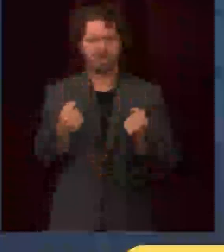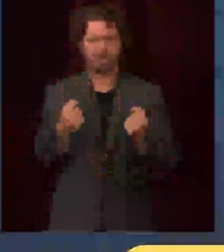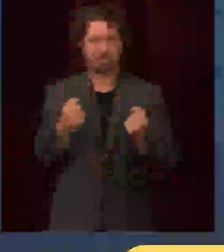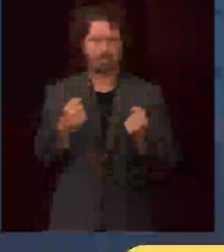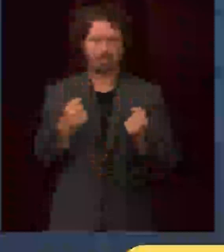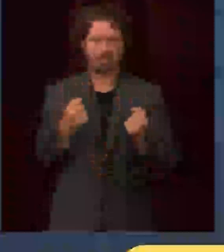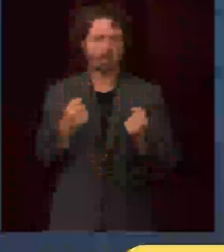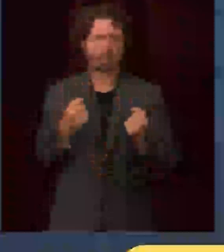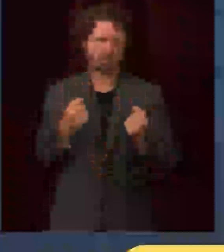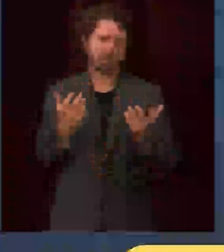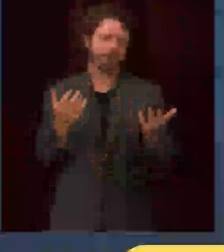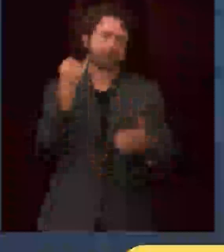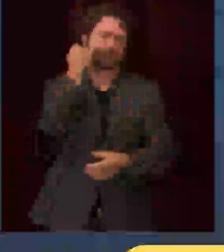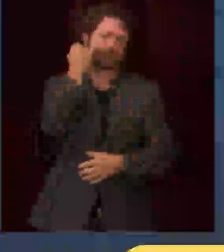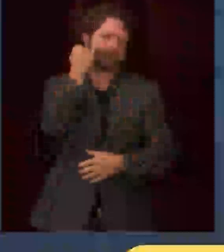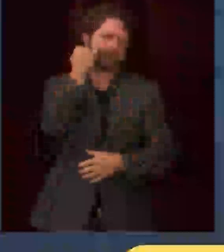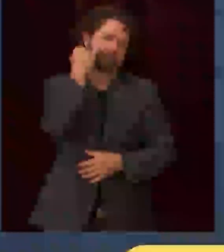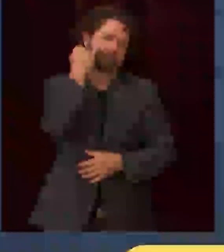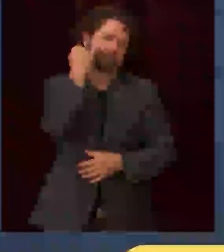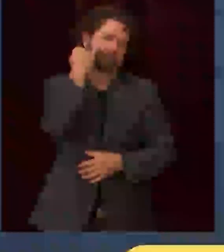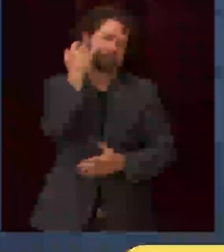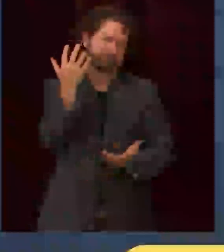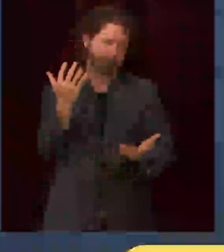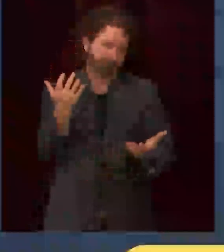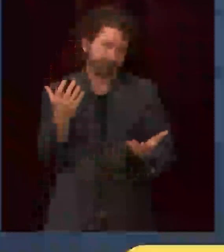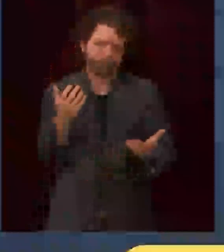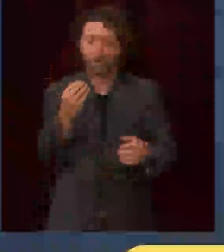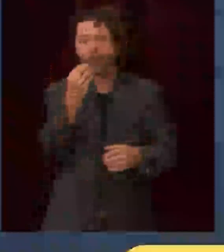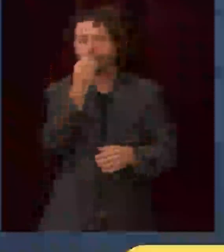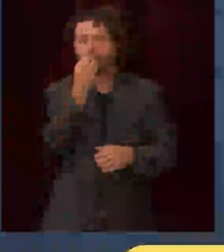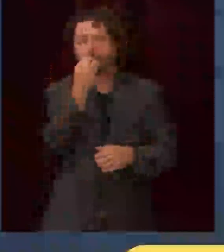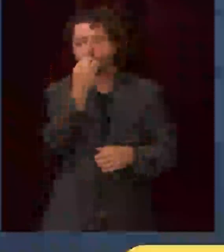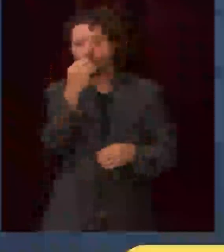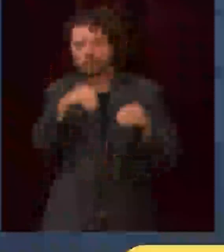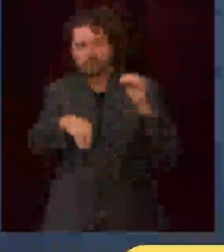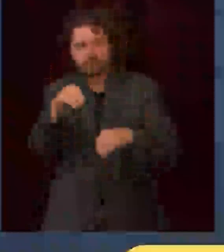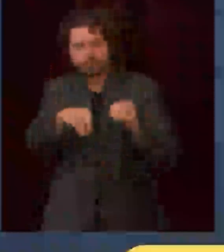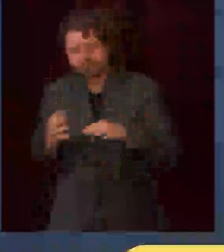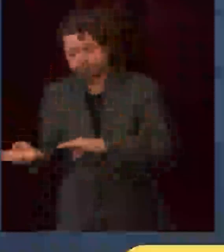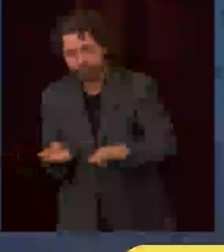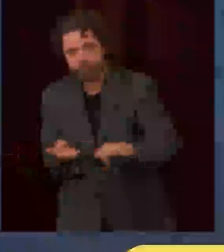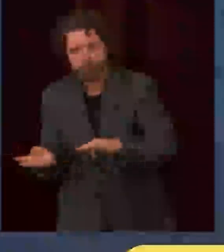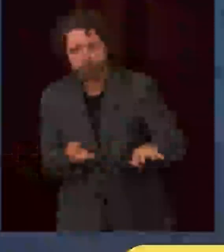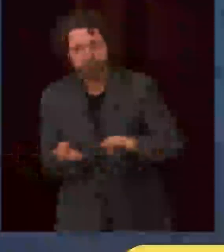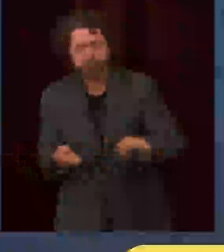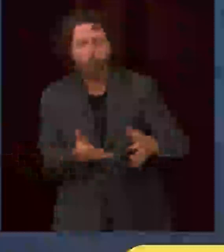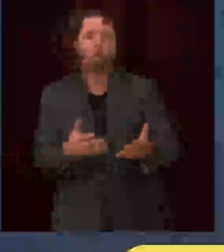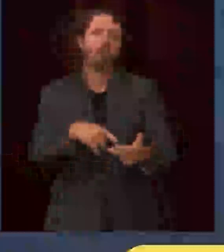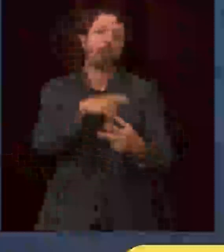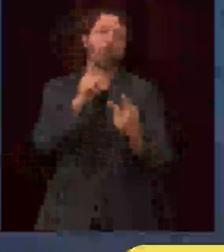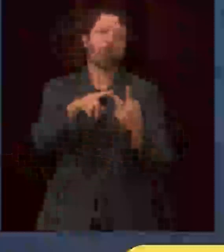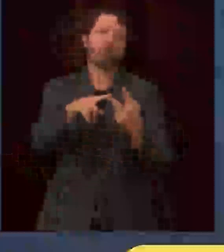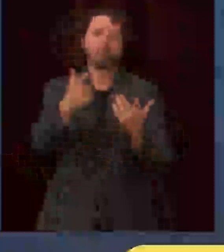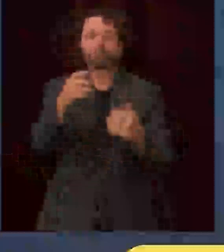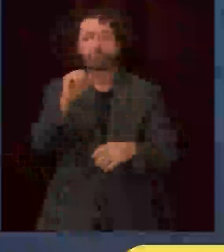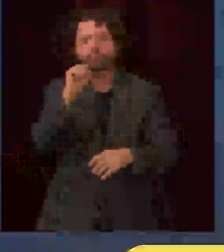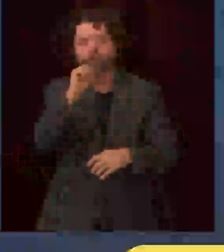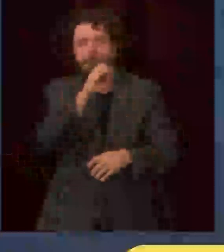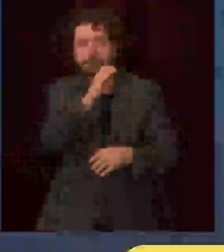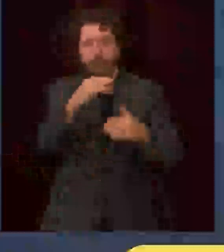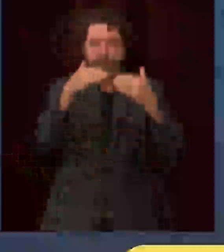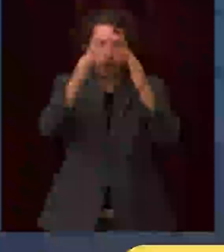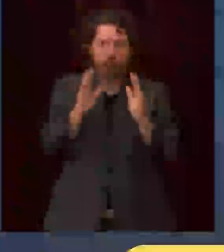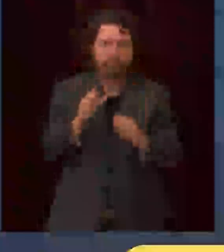facility or a long-term care facility that they're working with. The important thing, I think, is that public health get in there